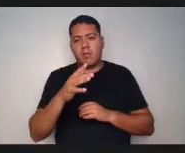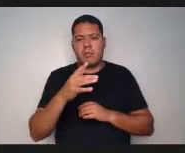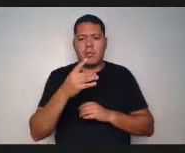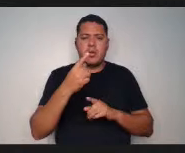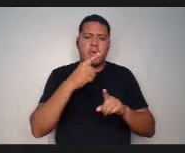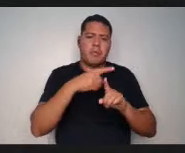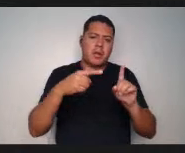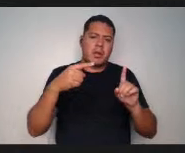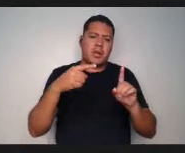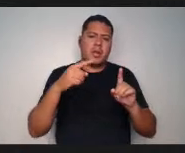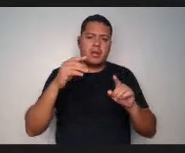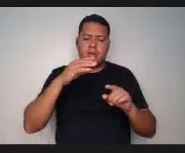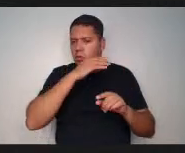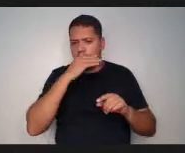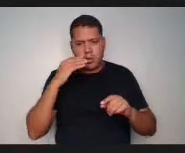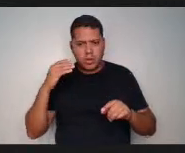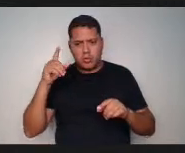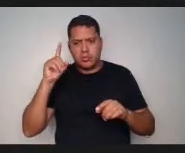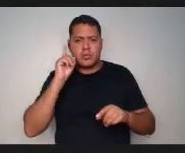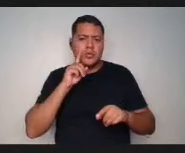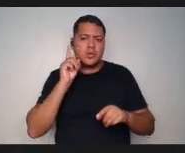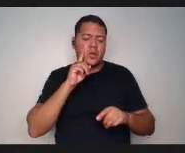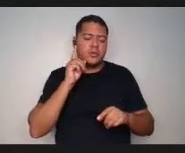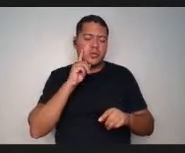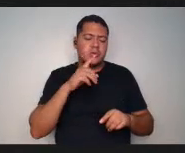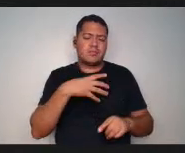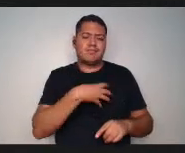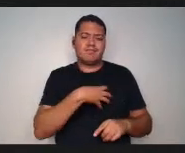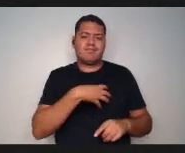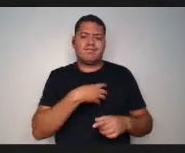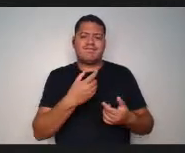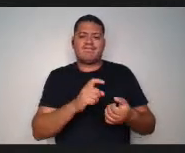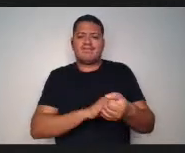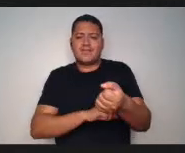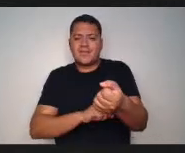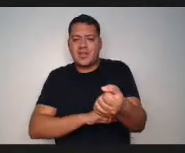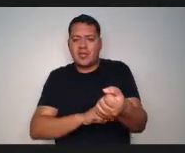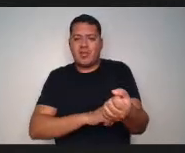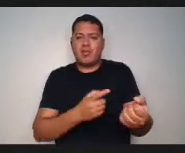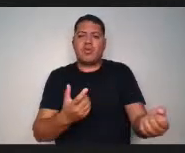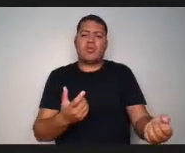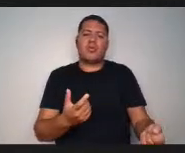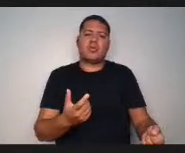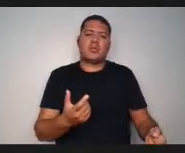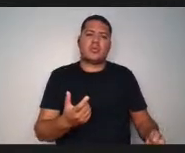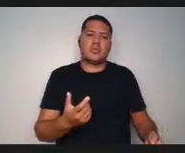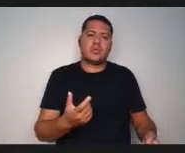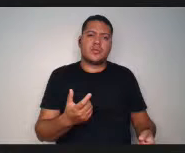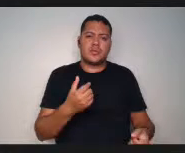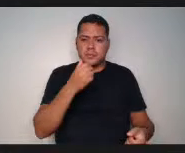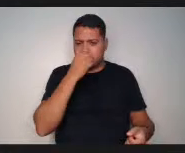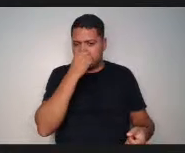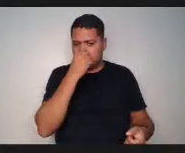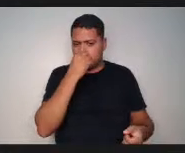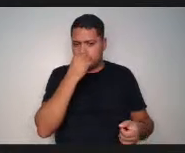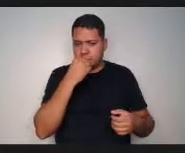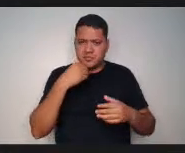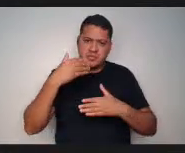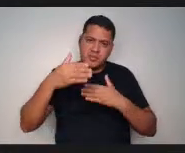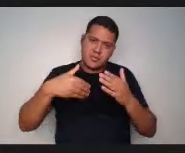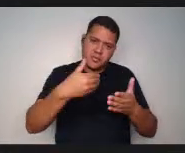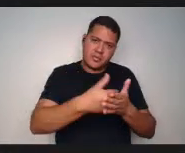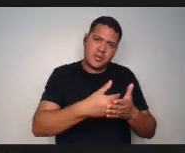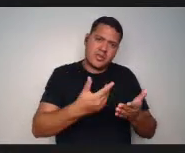feeling stressed out and tense during the workday. 3 out of 5 US adults report that work is a